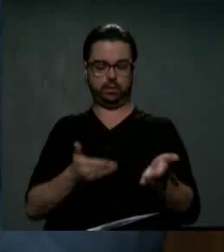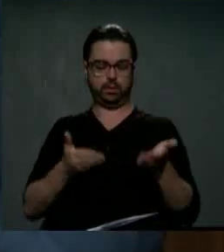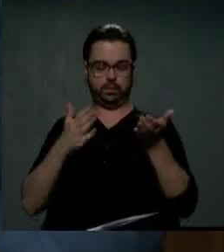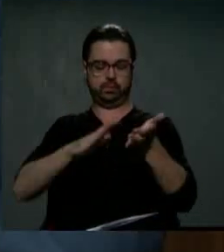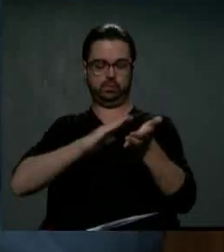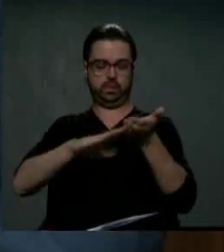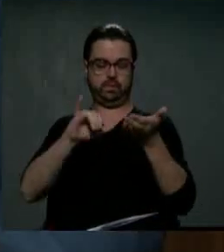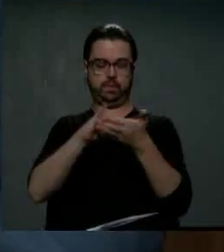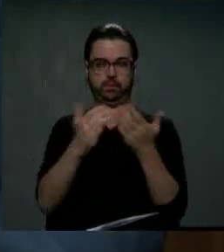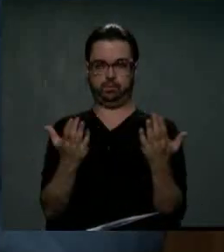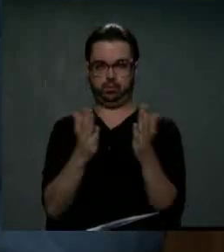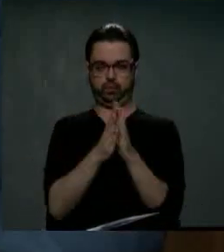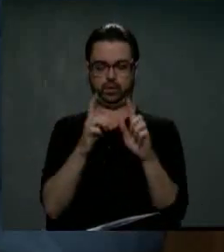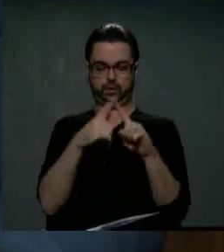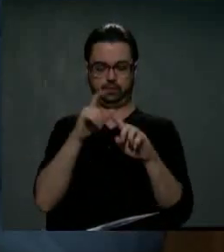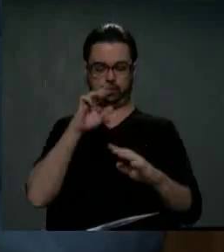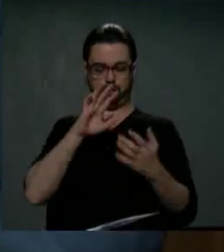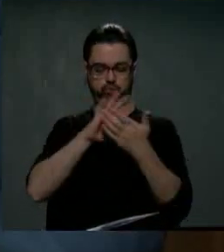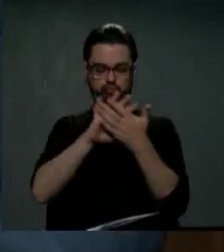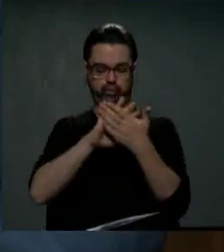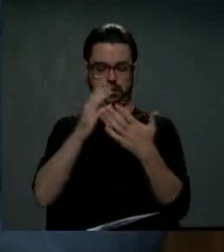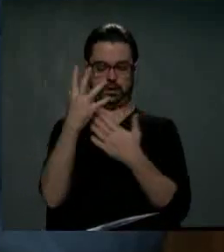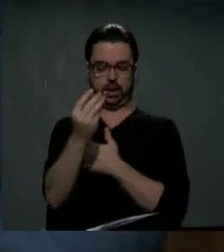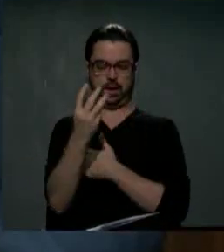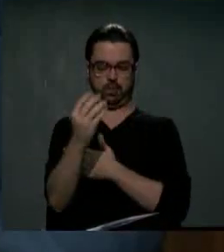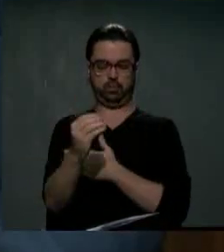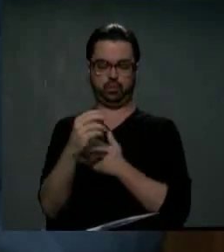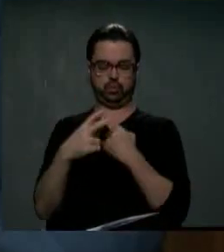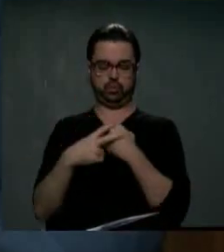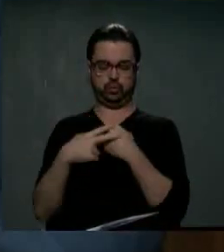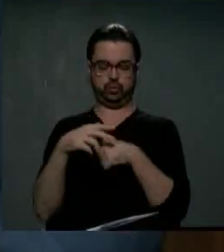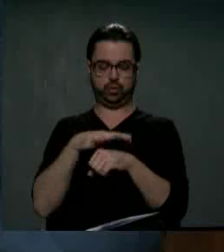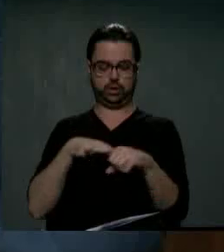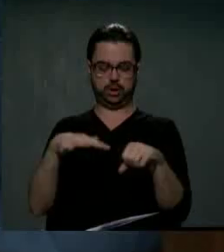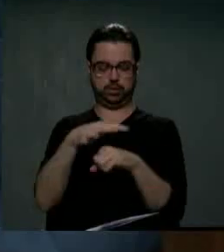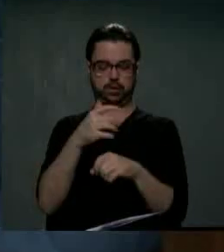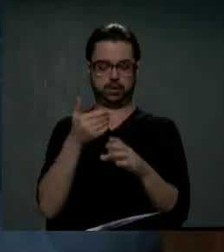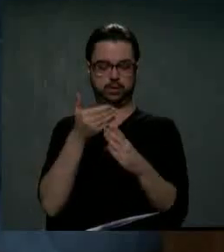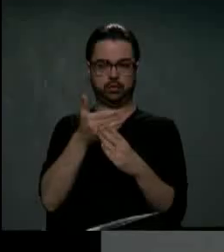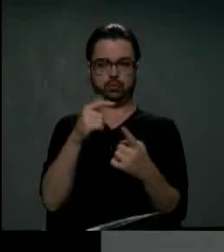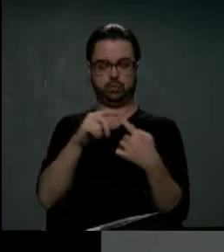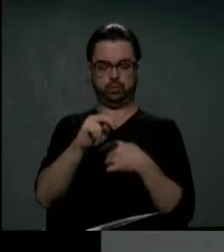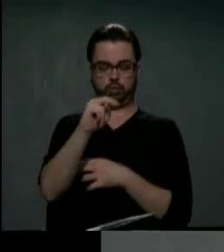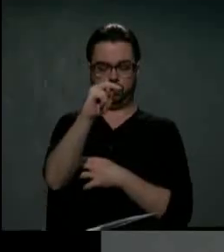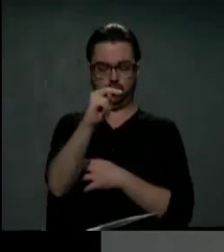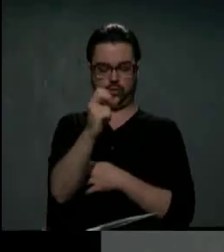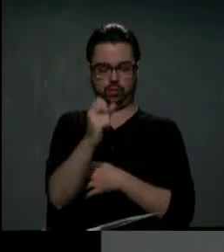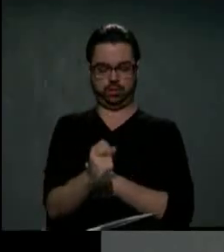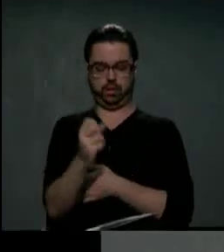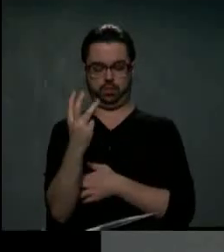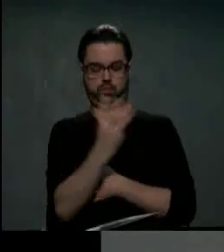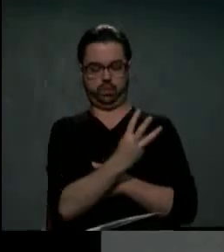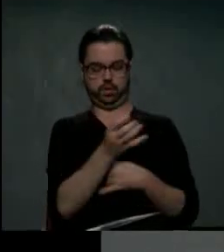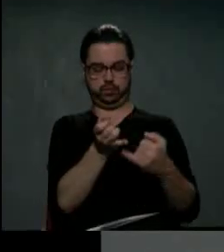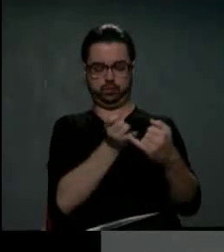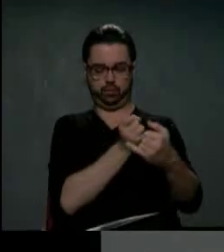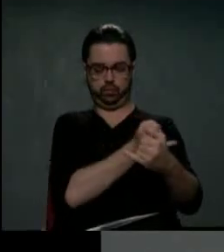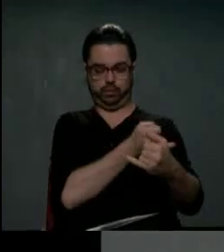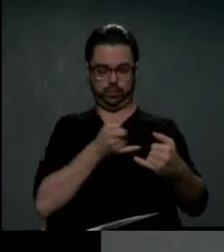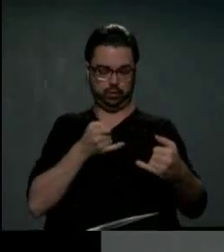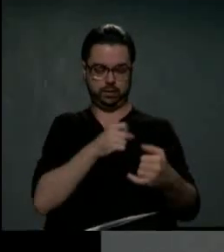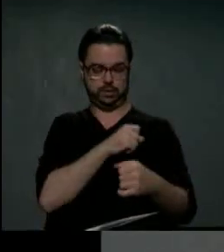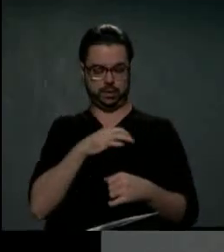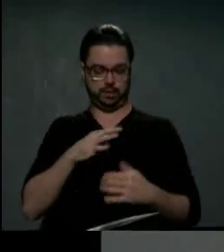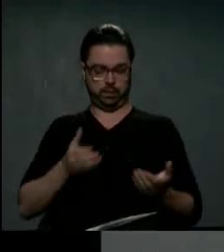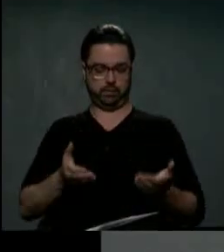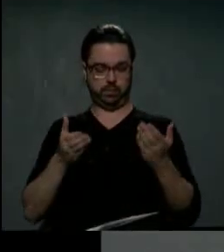outdoor storage areas along the northern, southern, and western perimeters. Staff recommends the parking lot be redesigned and concrete removed to allow for the parking